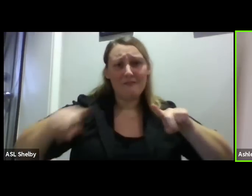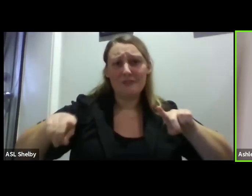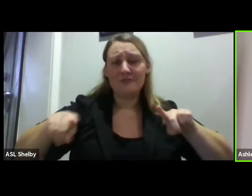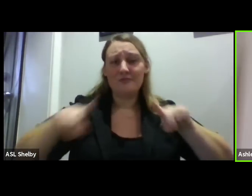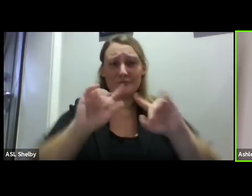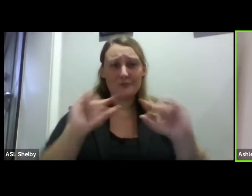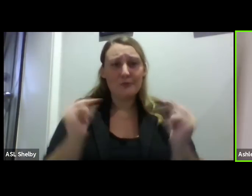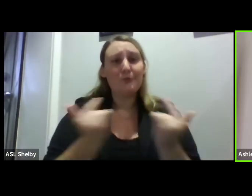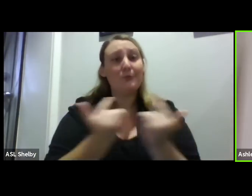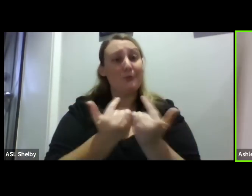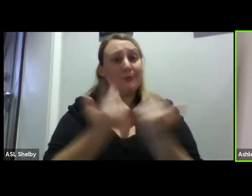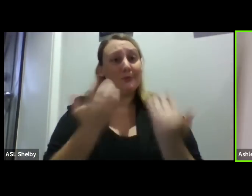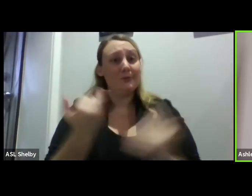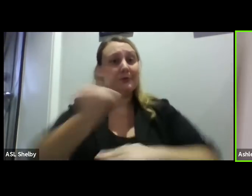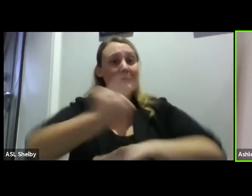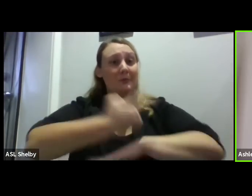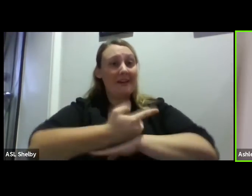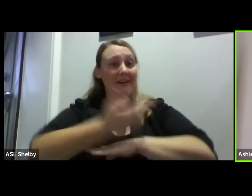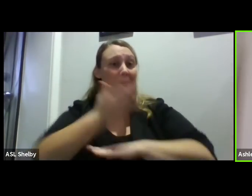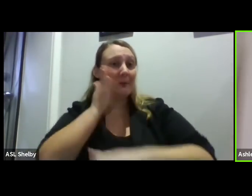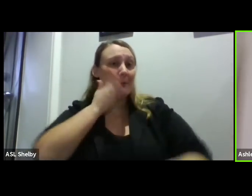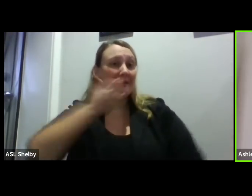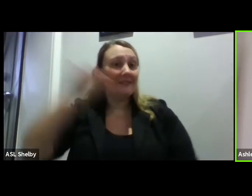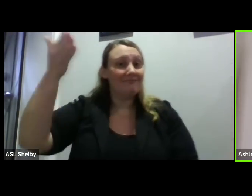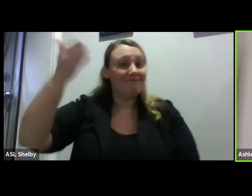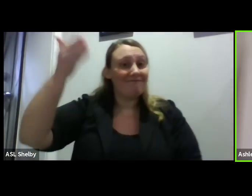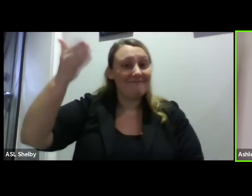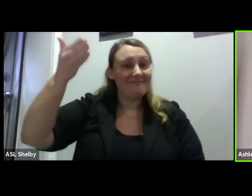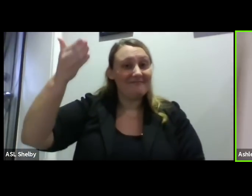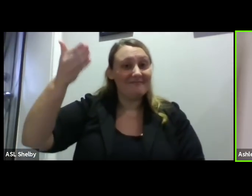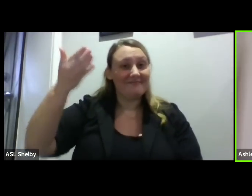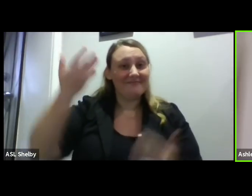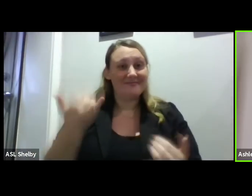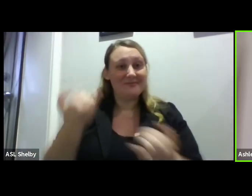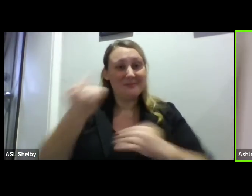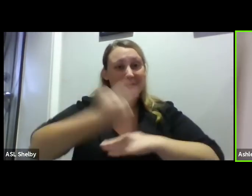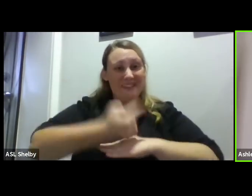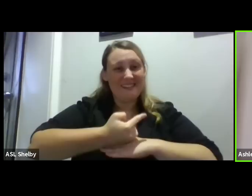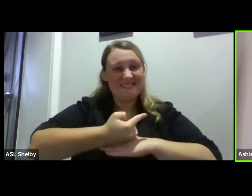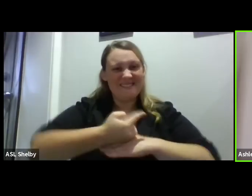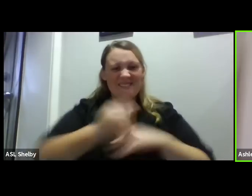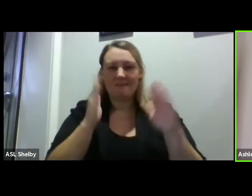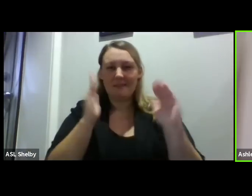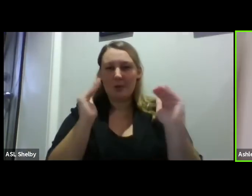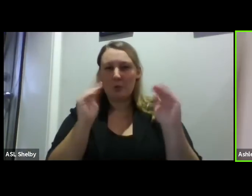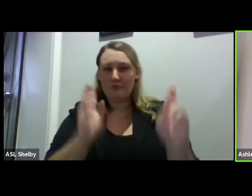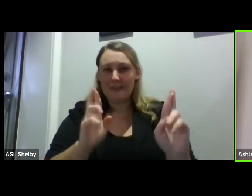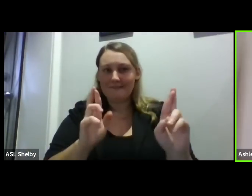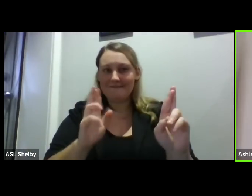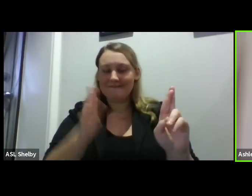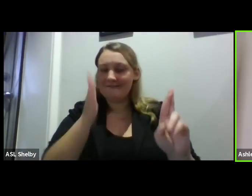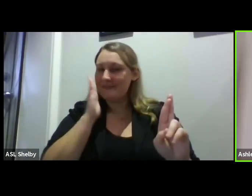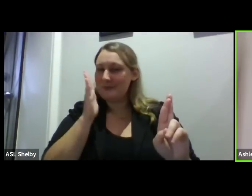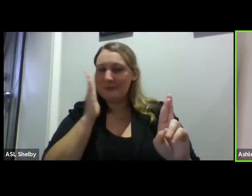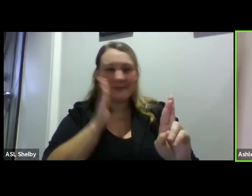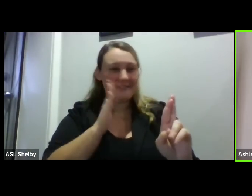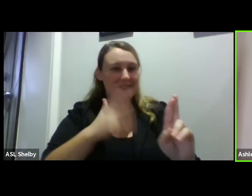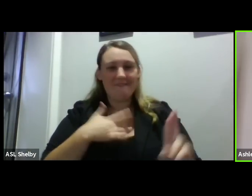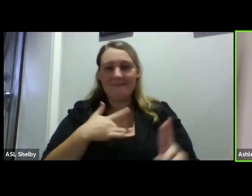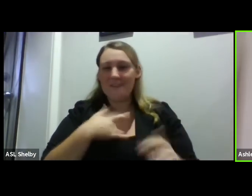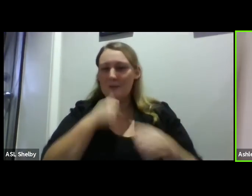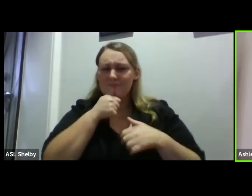be speaking to you today. And honestly, I hope y'all are ready because they're about to bless your entire